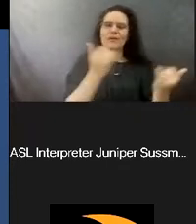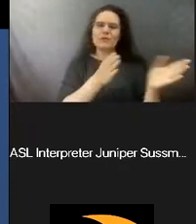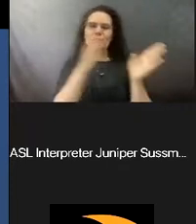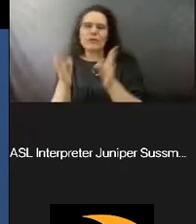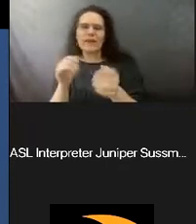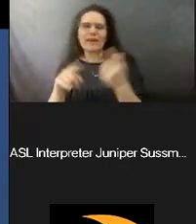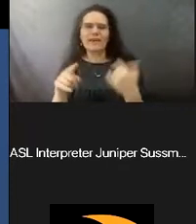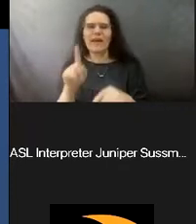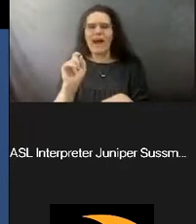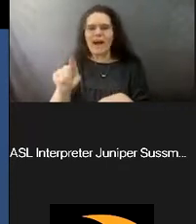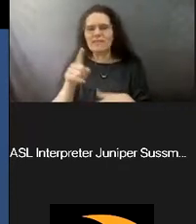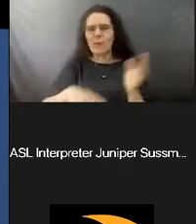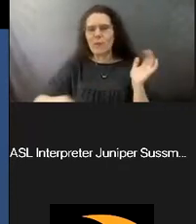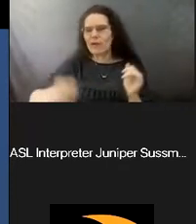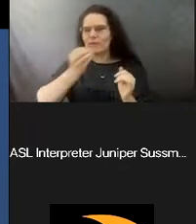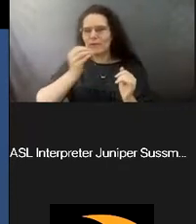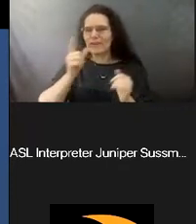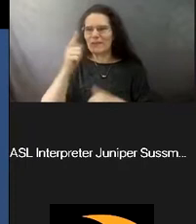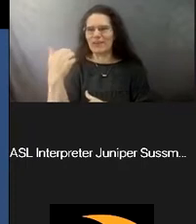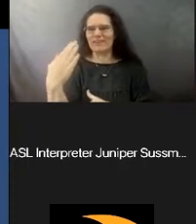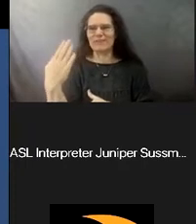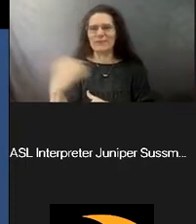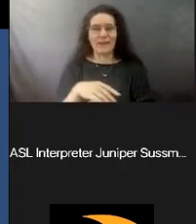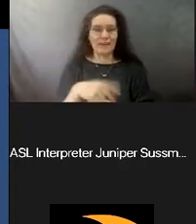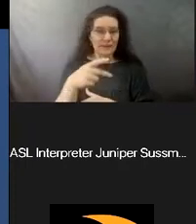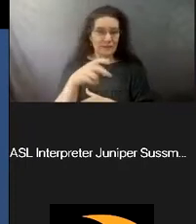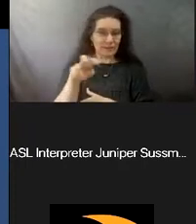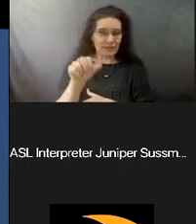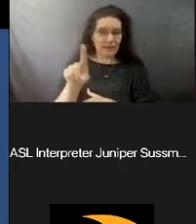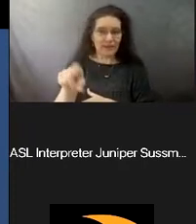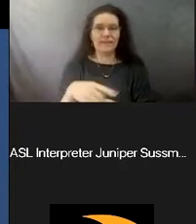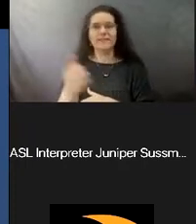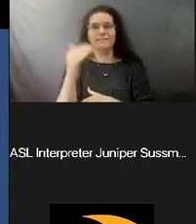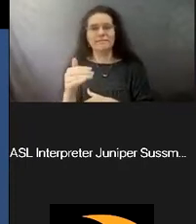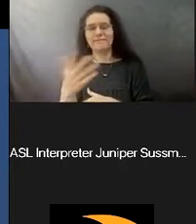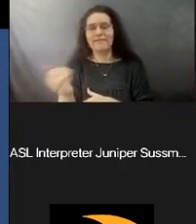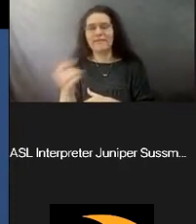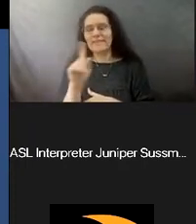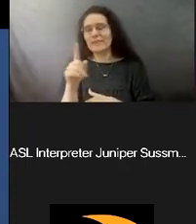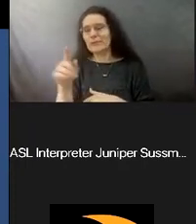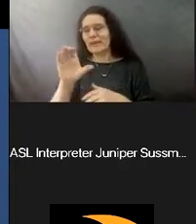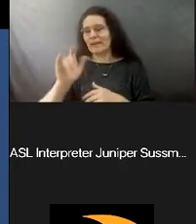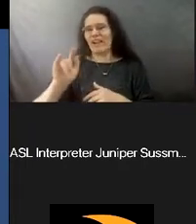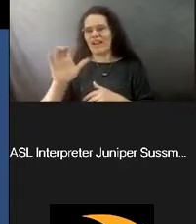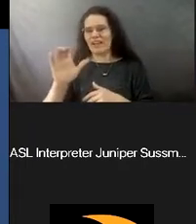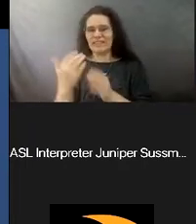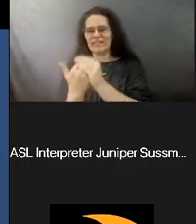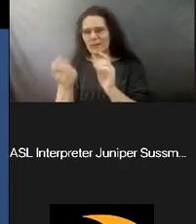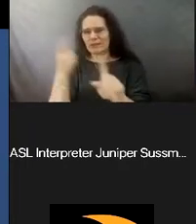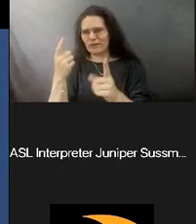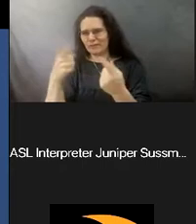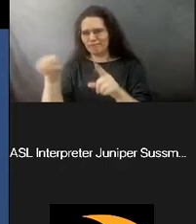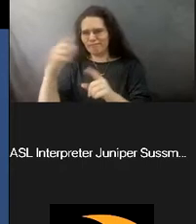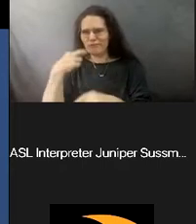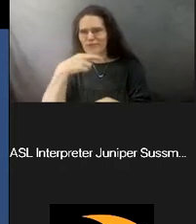what did you have for lunch today? Did you have pizza? Did you go get a classic sandwich from somewhere? Did you